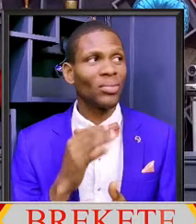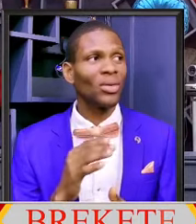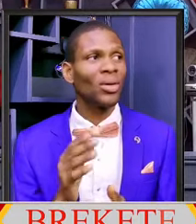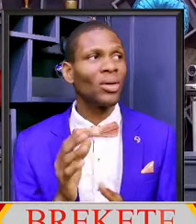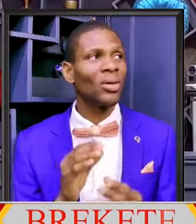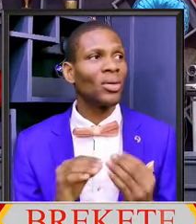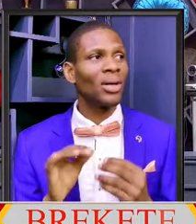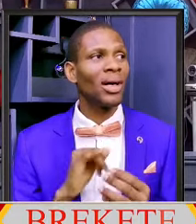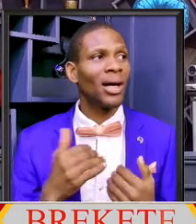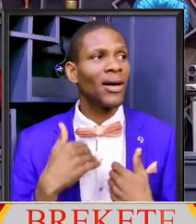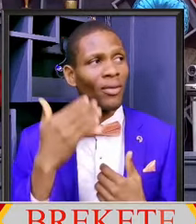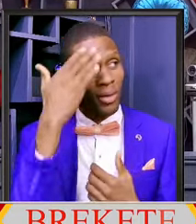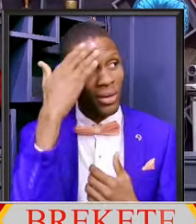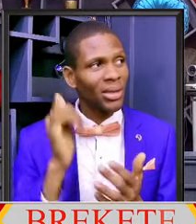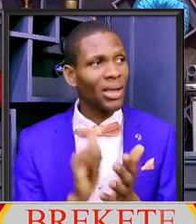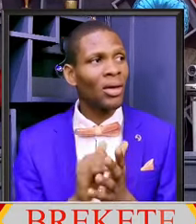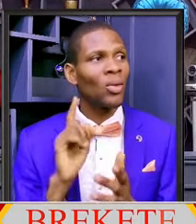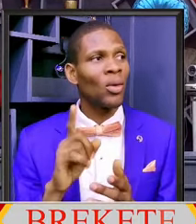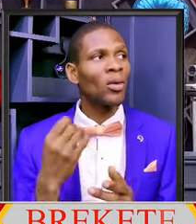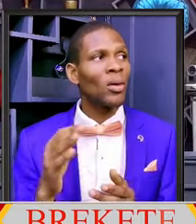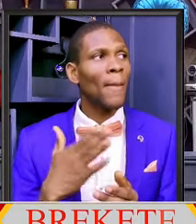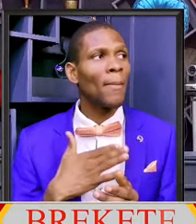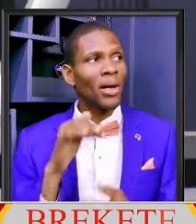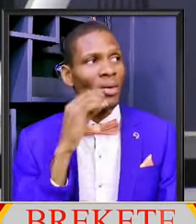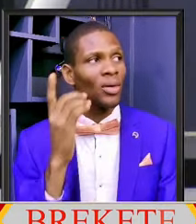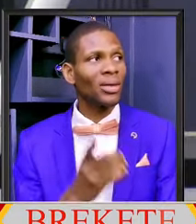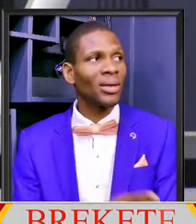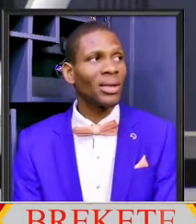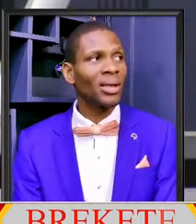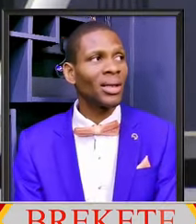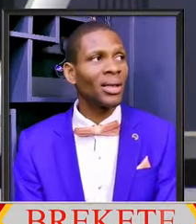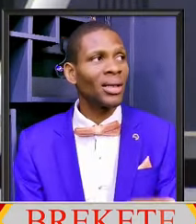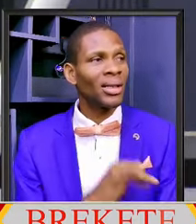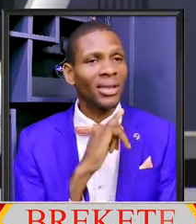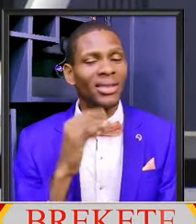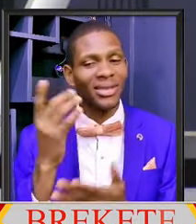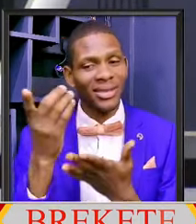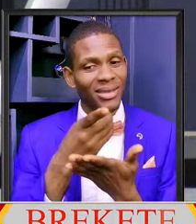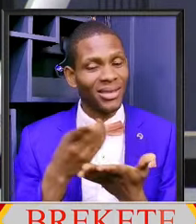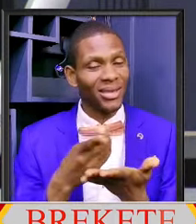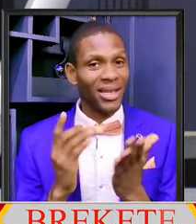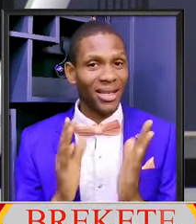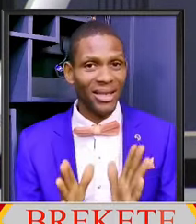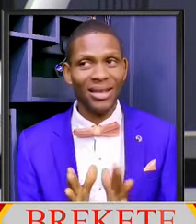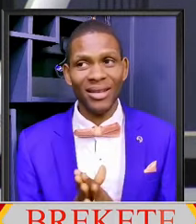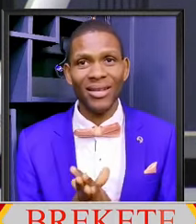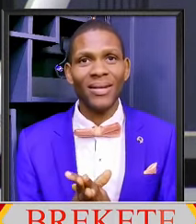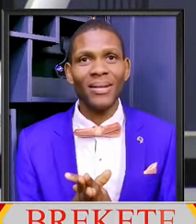Oh, I don't forget, say one of my daughters, na designer.